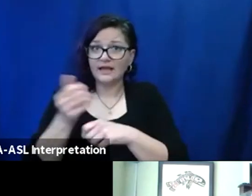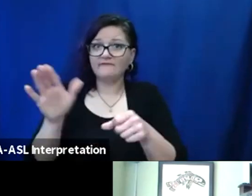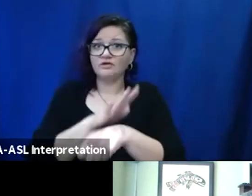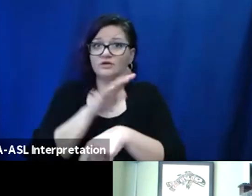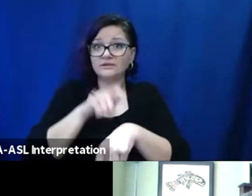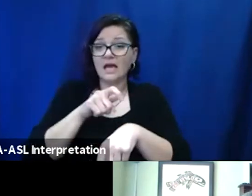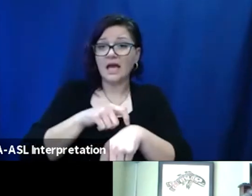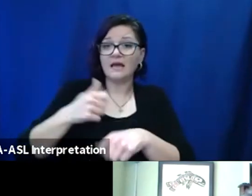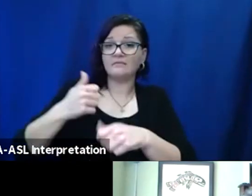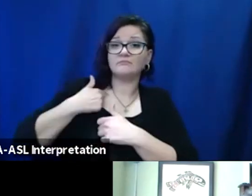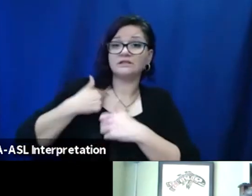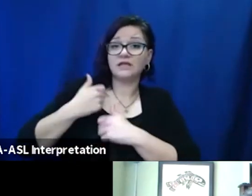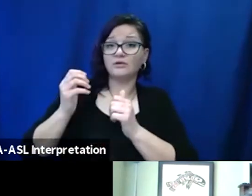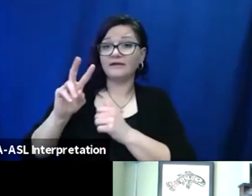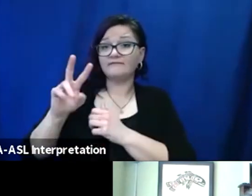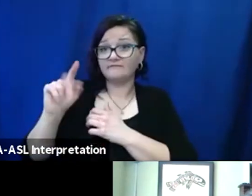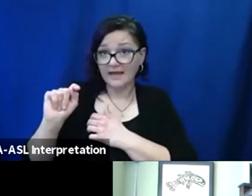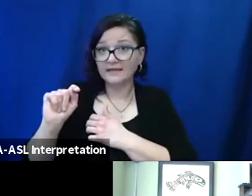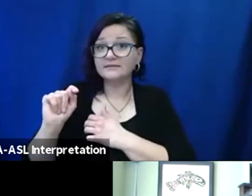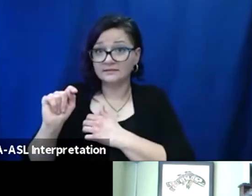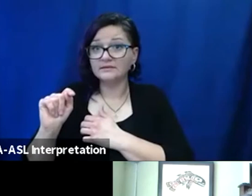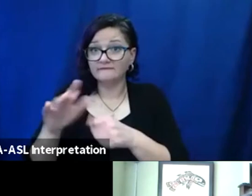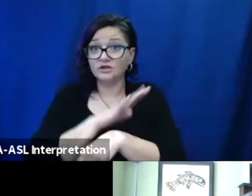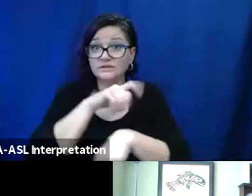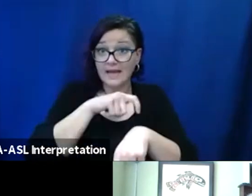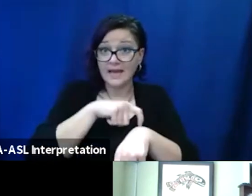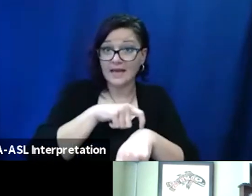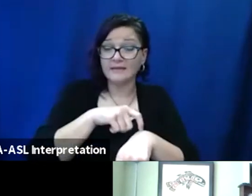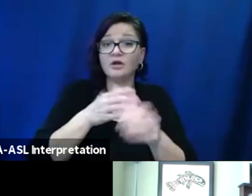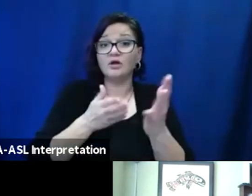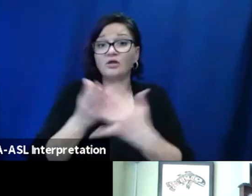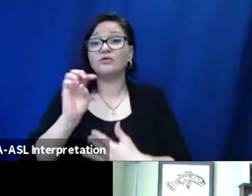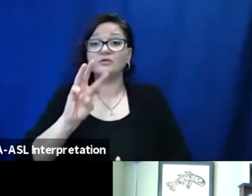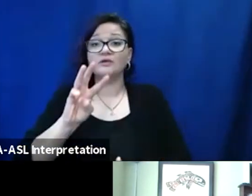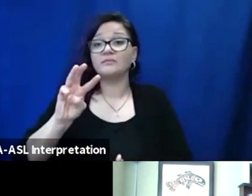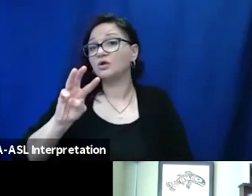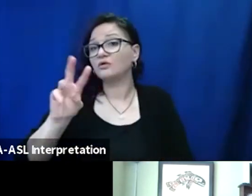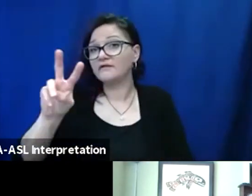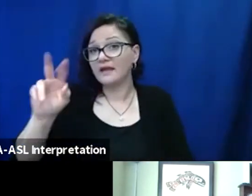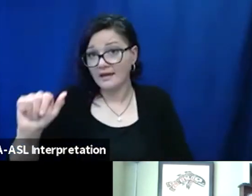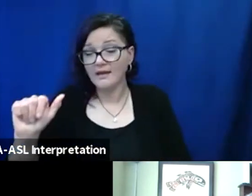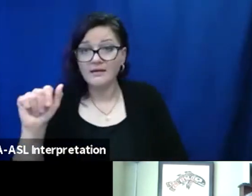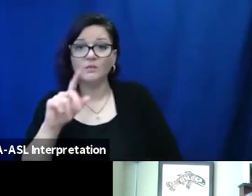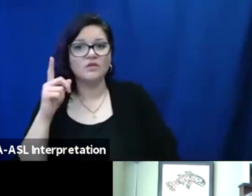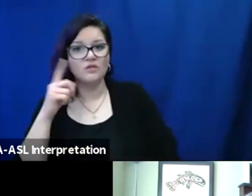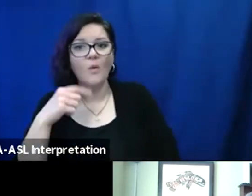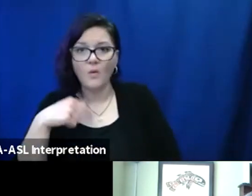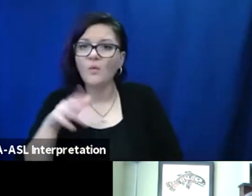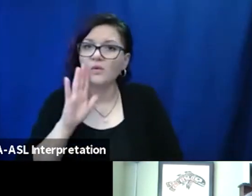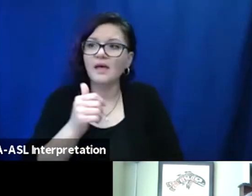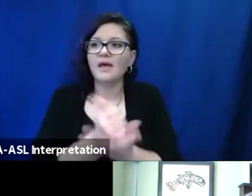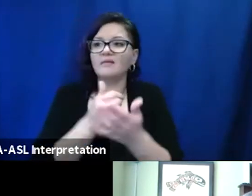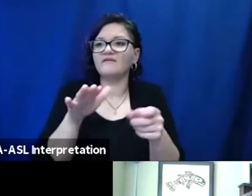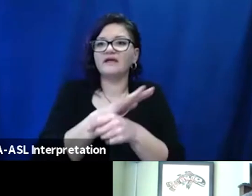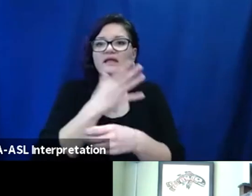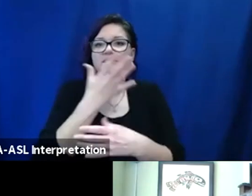ArtsWA through the WDVA. So we're hoping that this will help fill in some of the